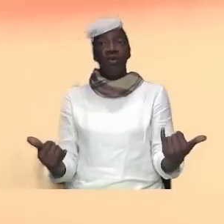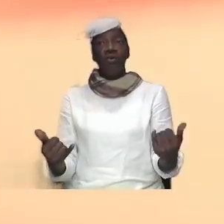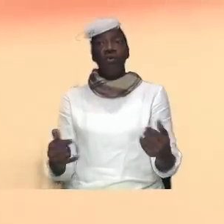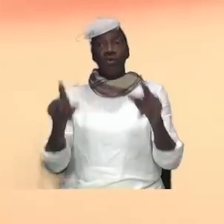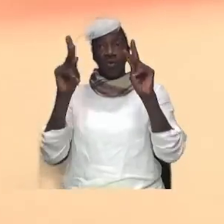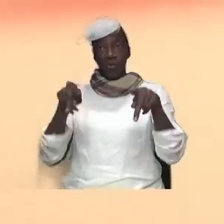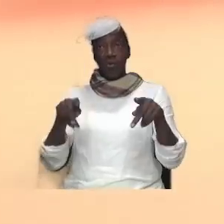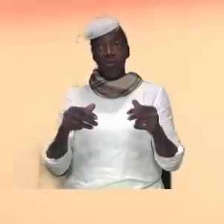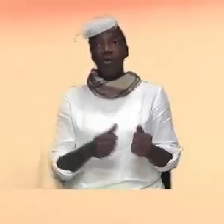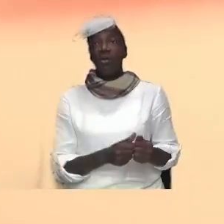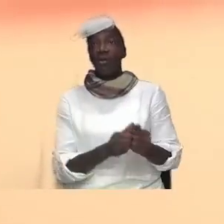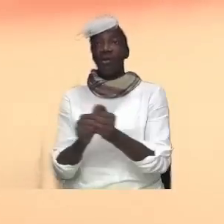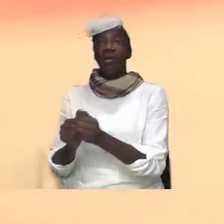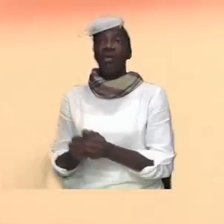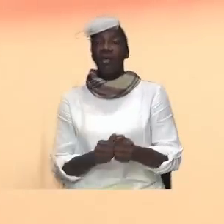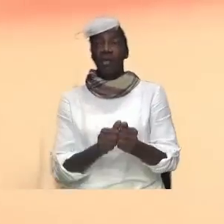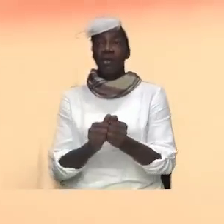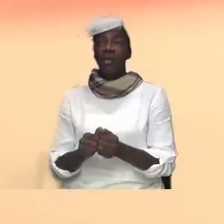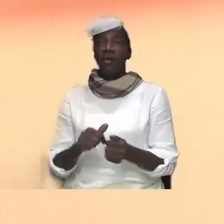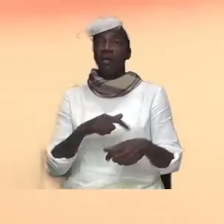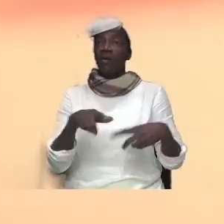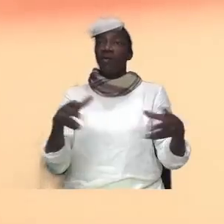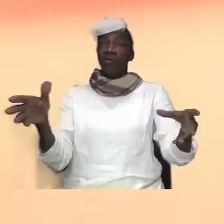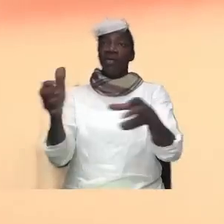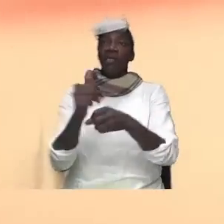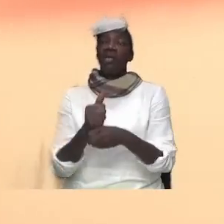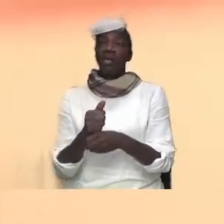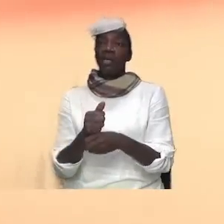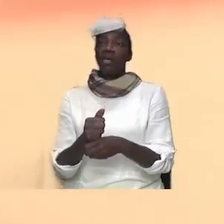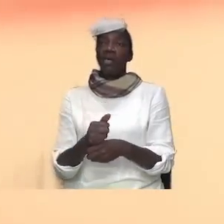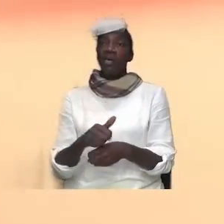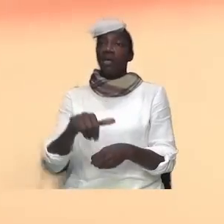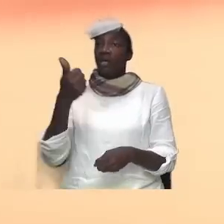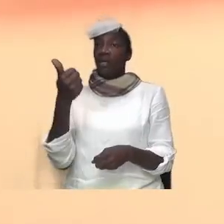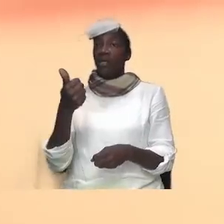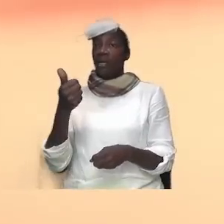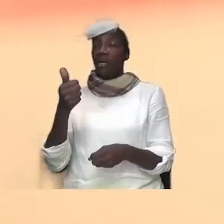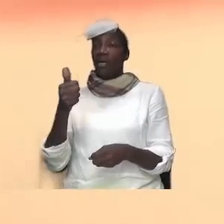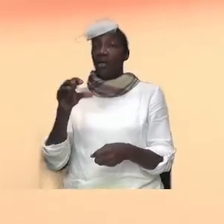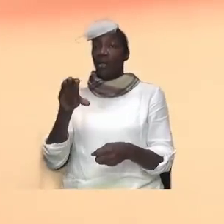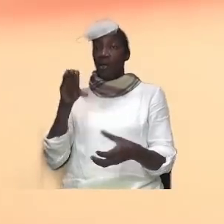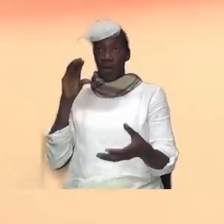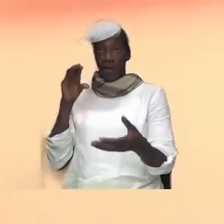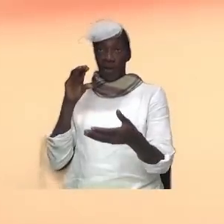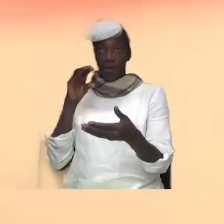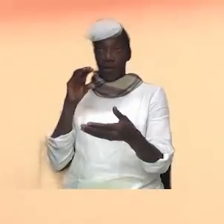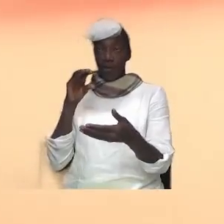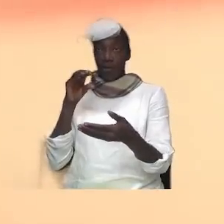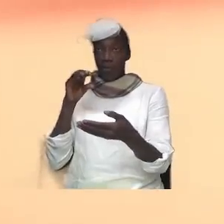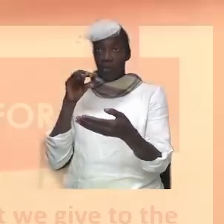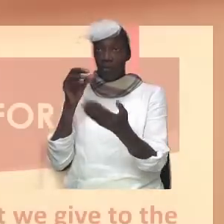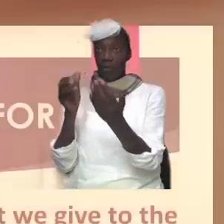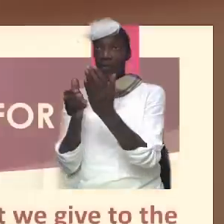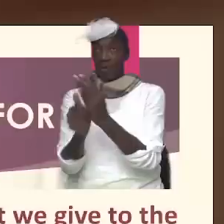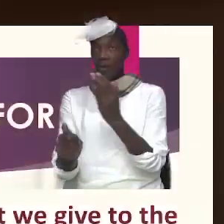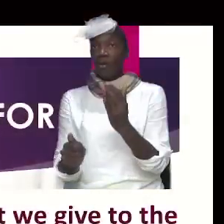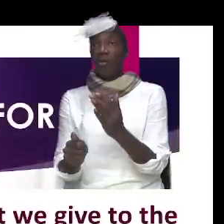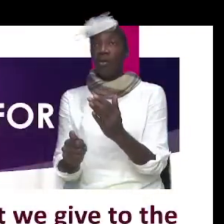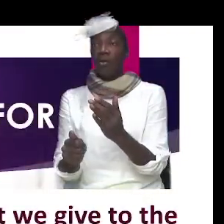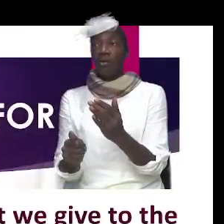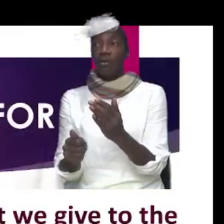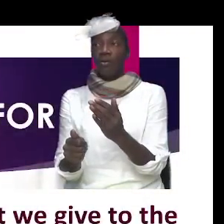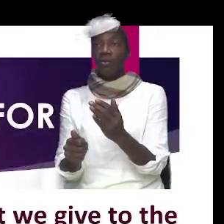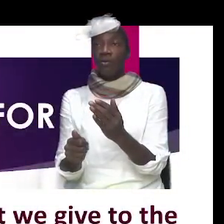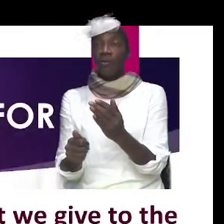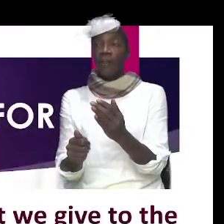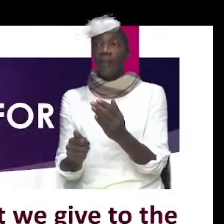And now, when we take $10,000 and we plunge it into